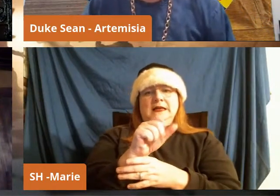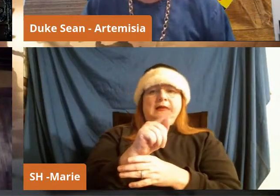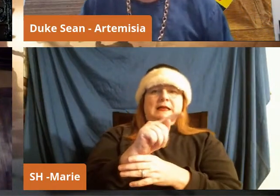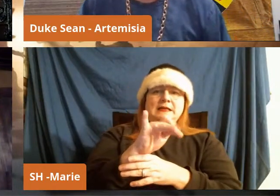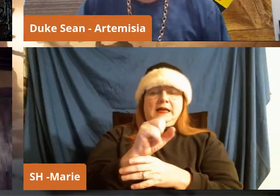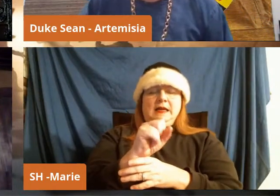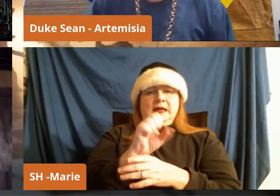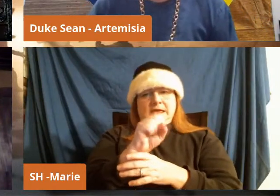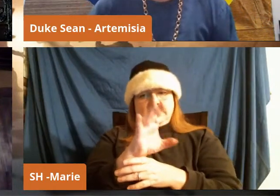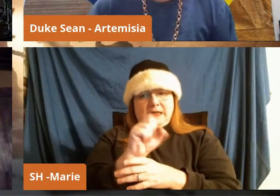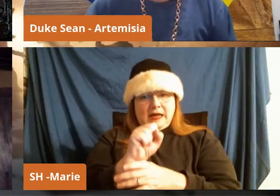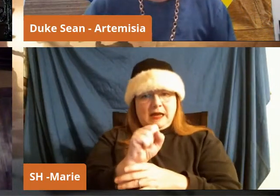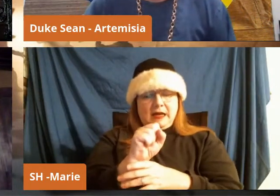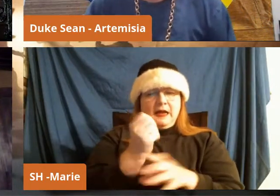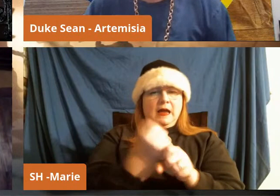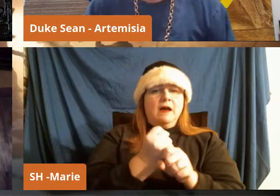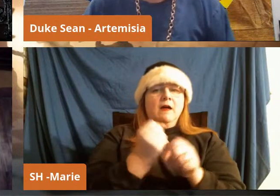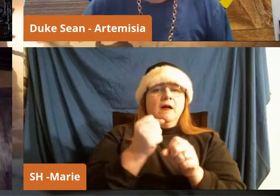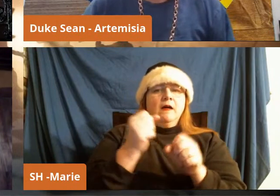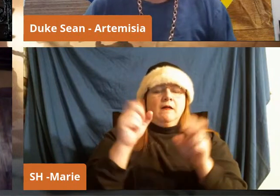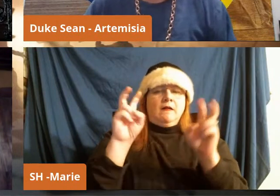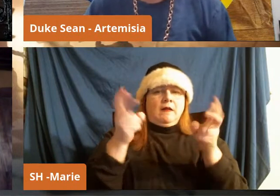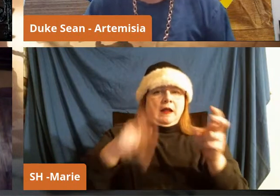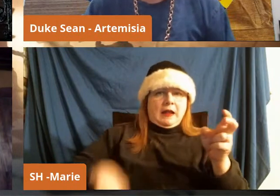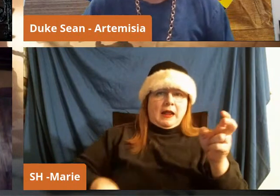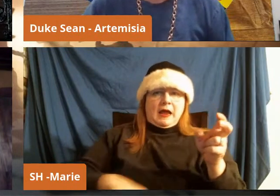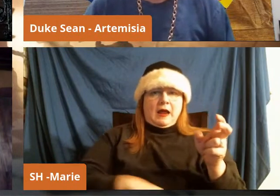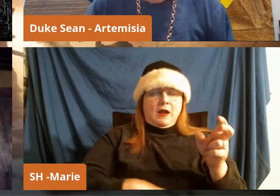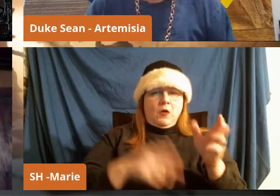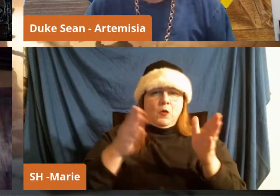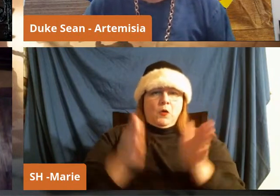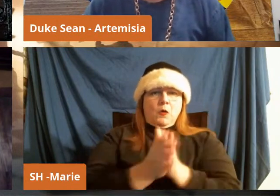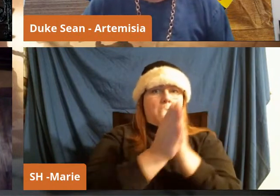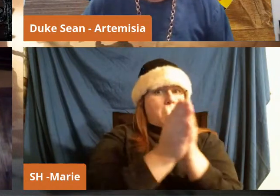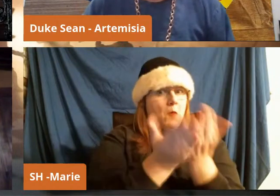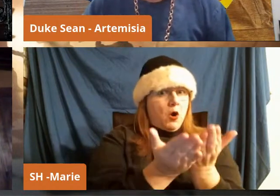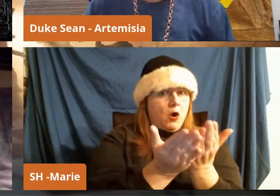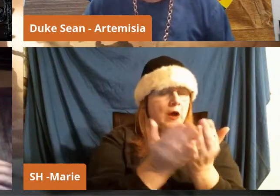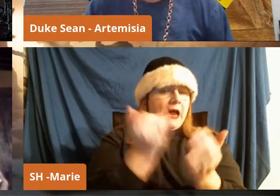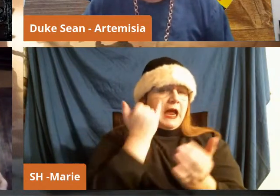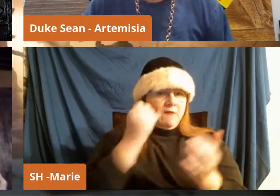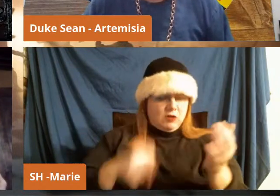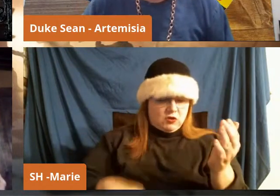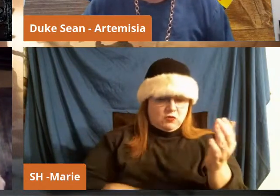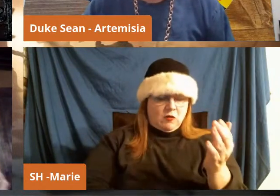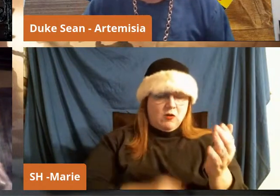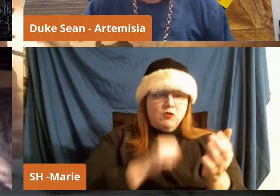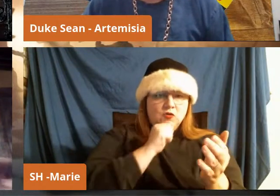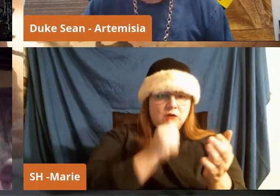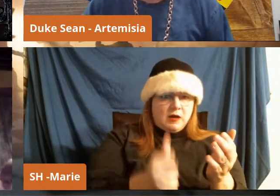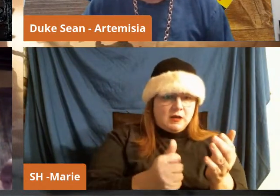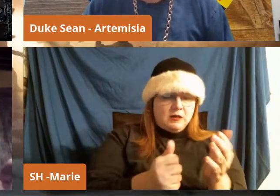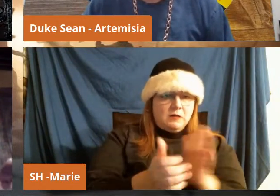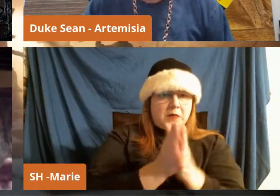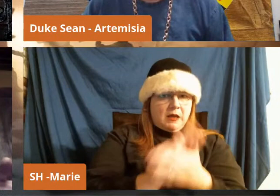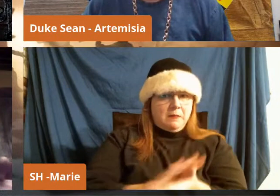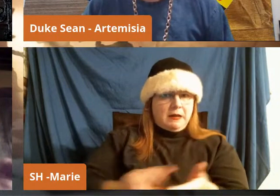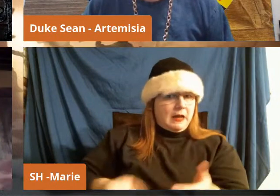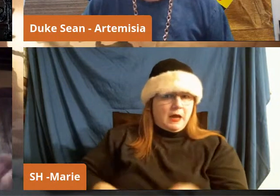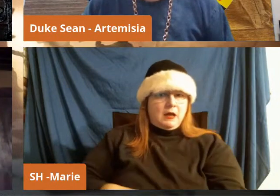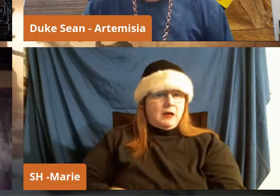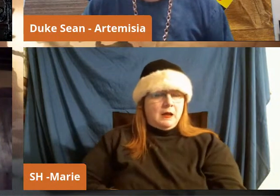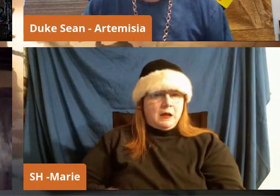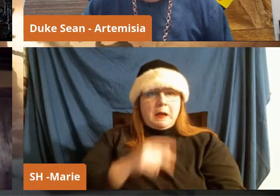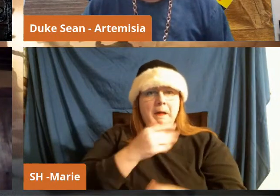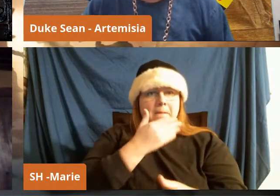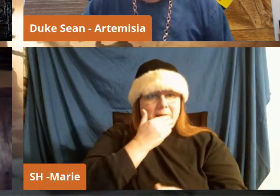knighthood. And his take on that is, if you're a squire, he says, do not attempt to be a knight. Be